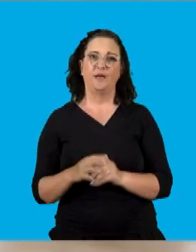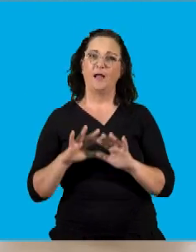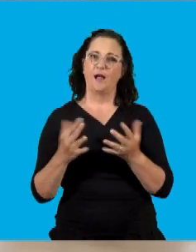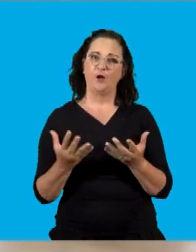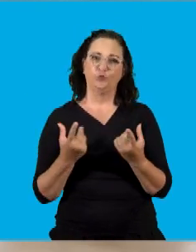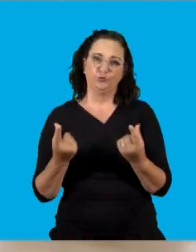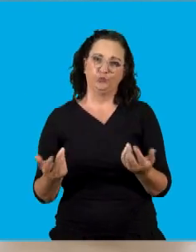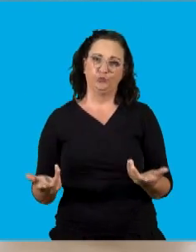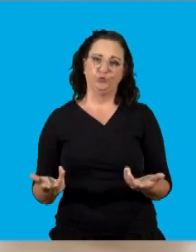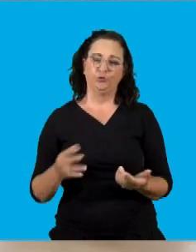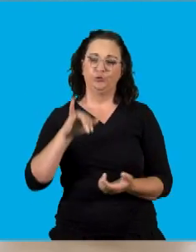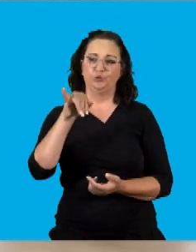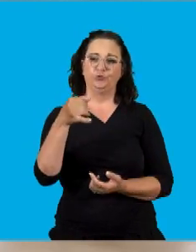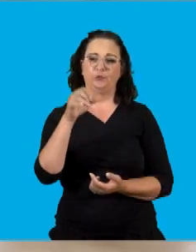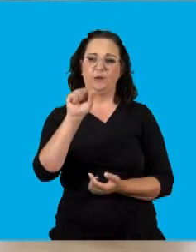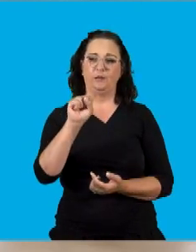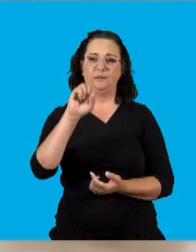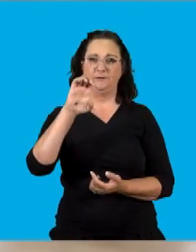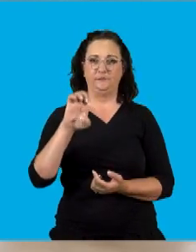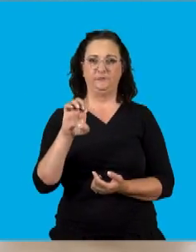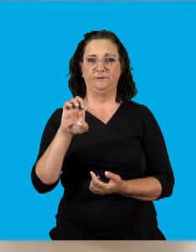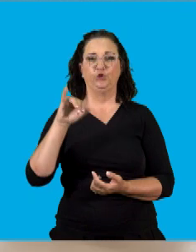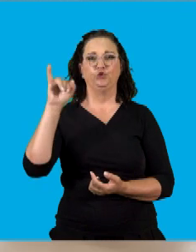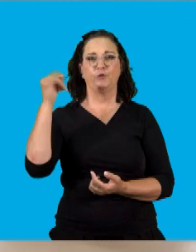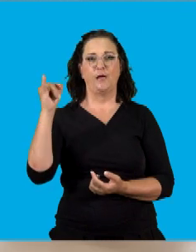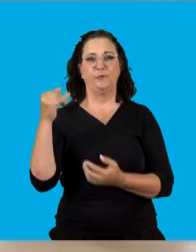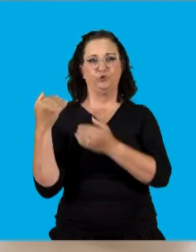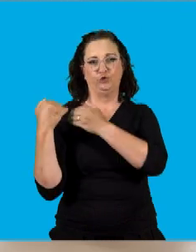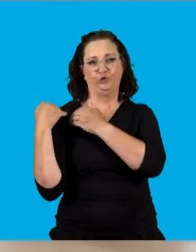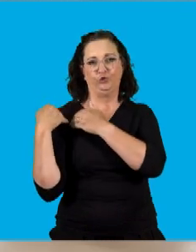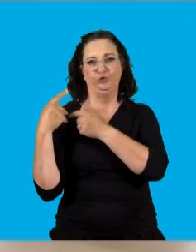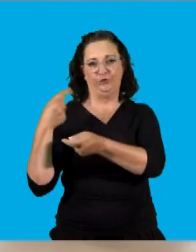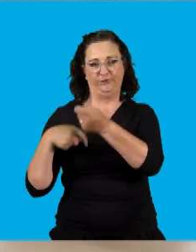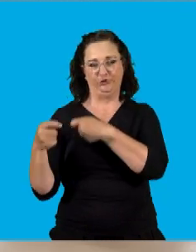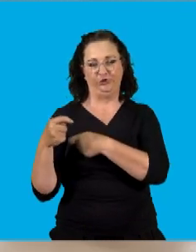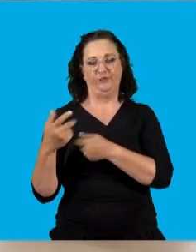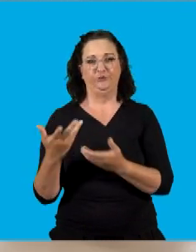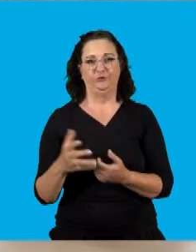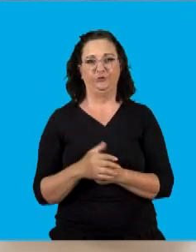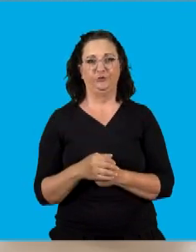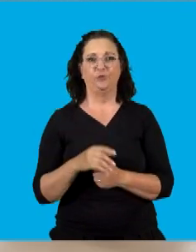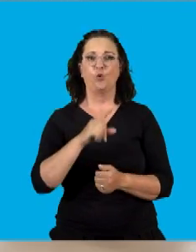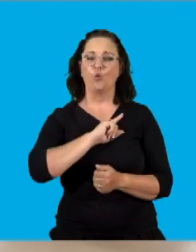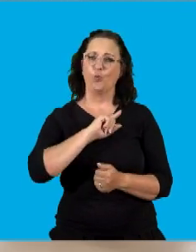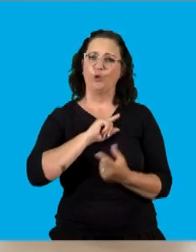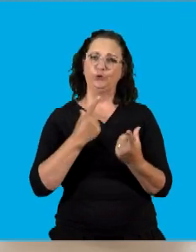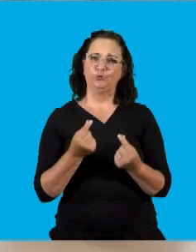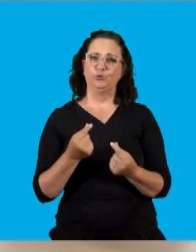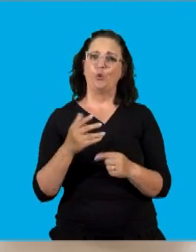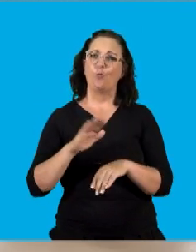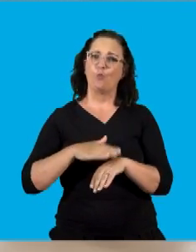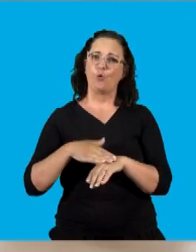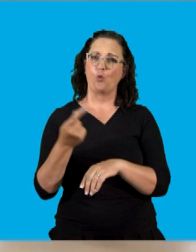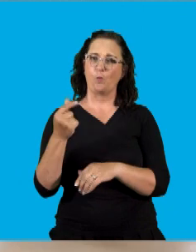are they offering their shares? Through the Johannesburg Securities of Exchange. Why are they doing that? So that they can raise